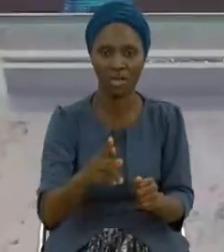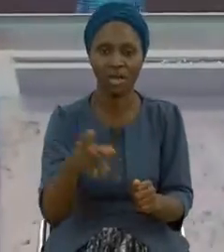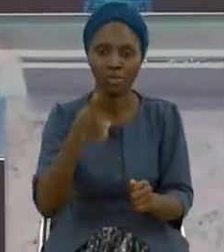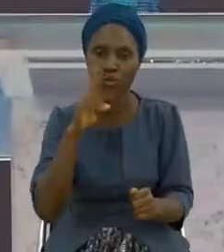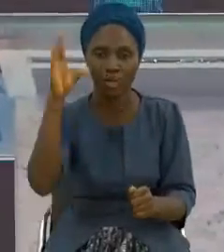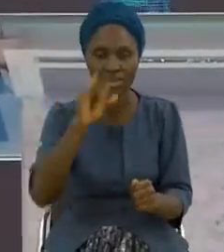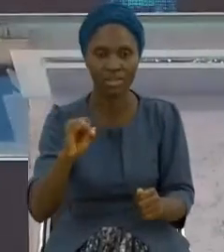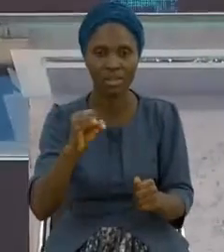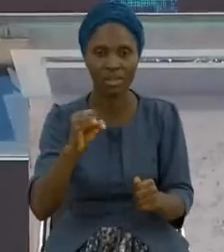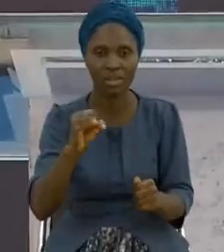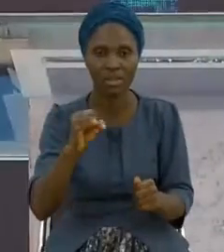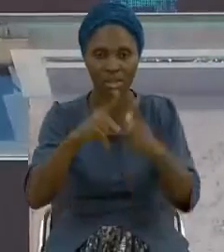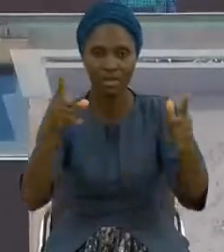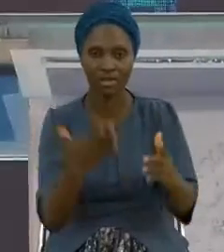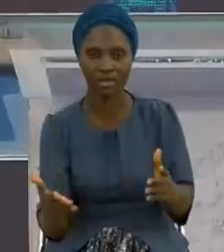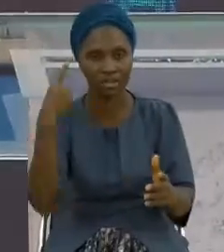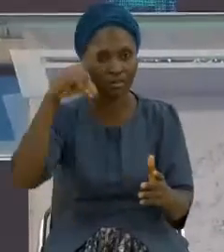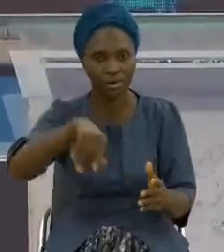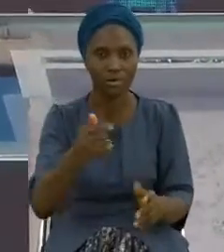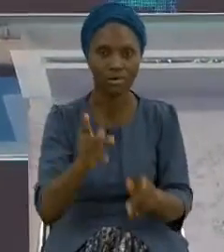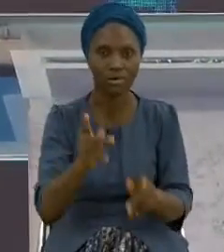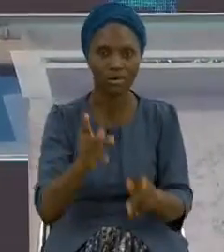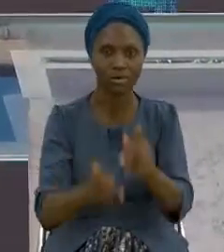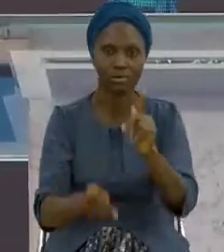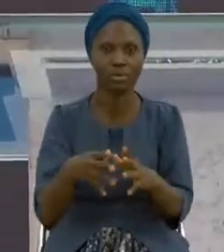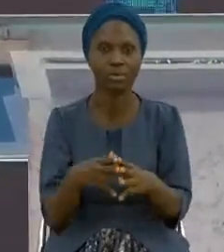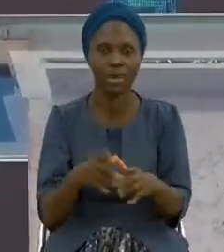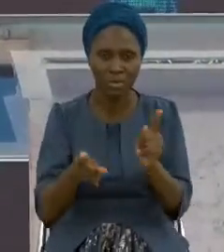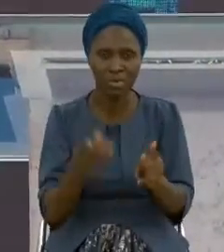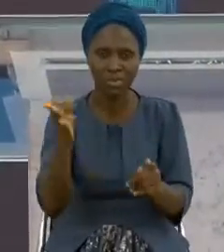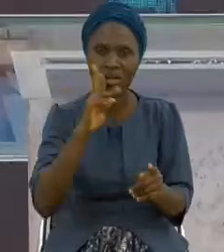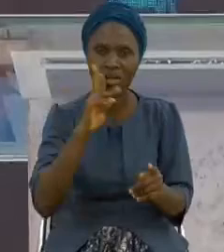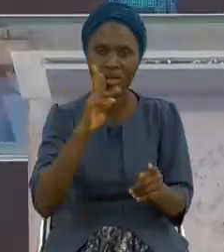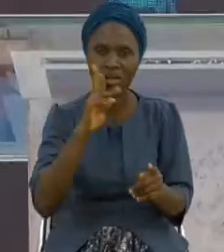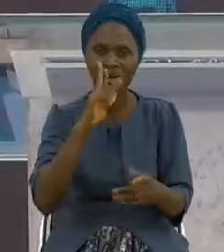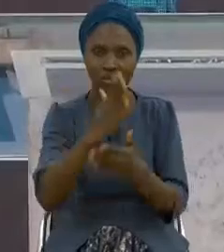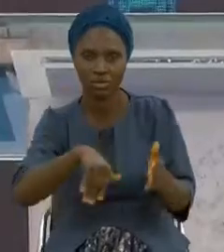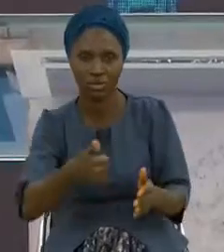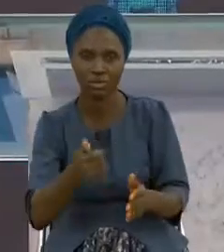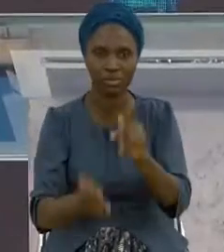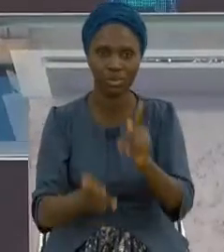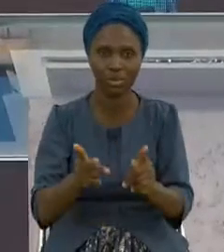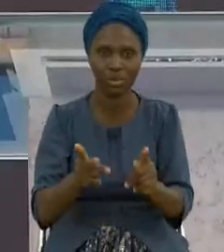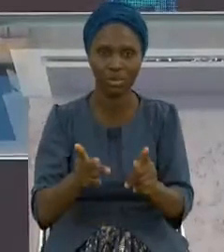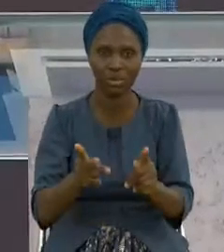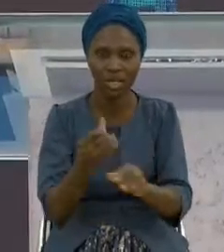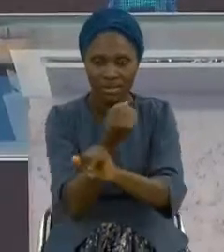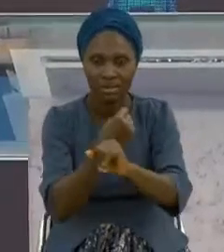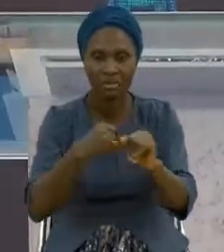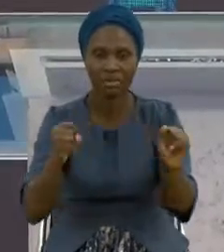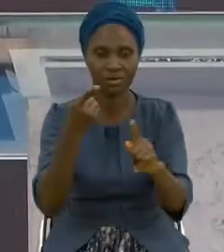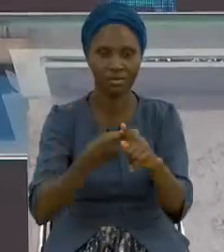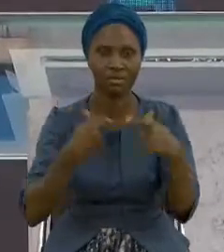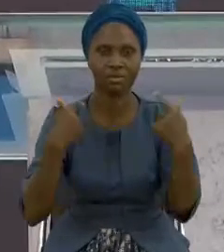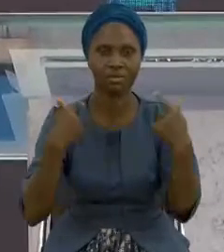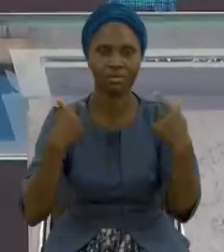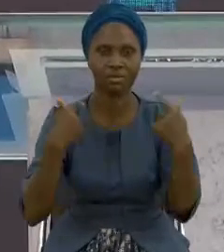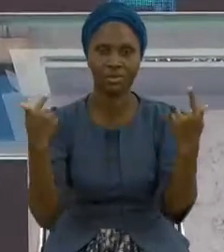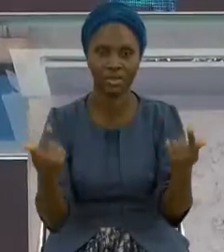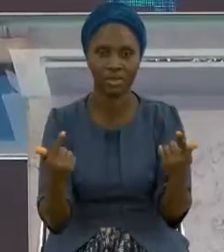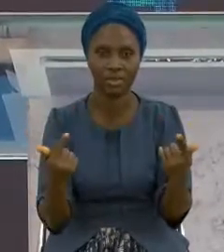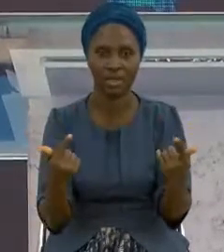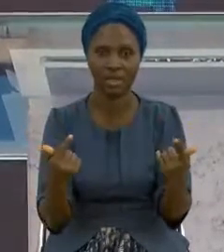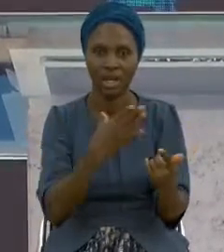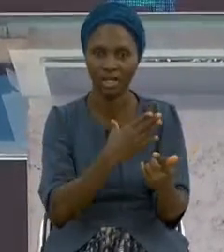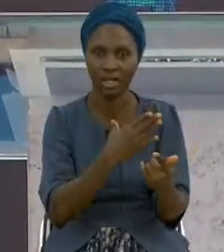there are people saved from sin, and every prayer they pray, every pursuit they